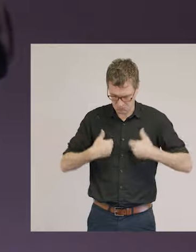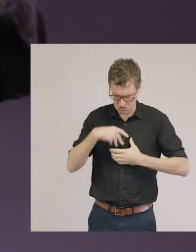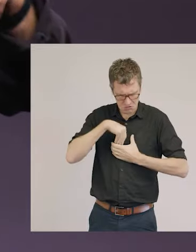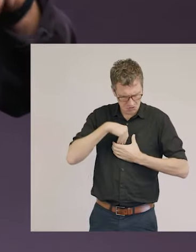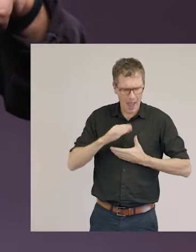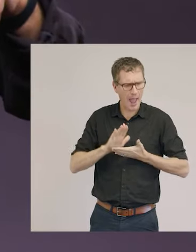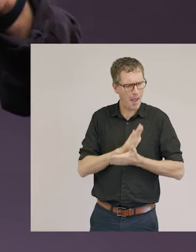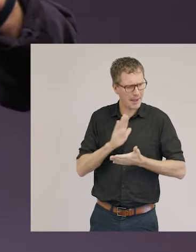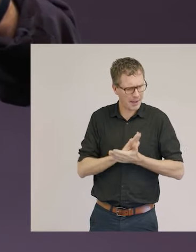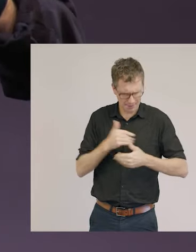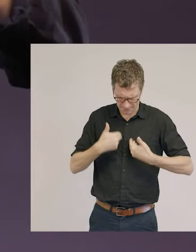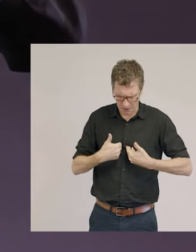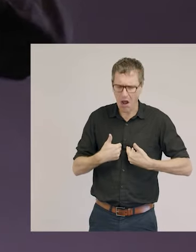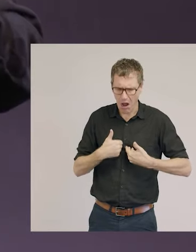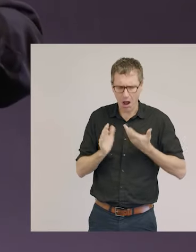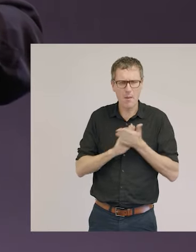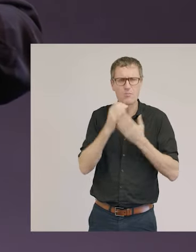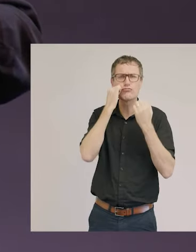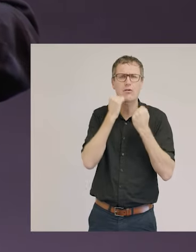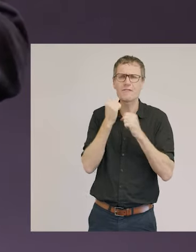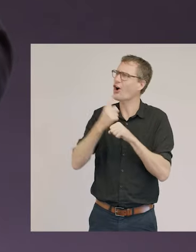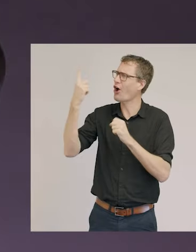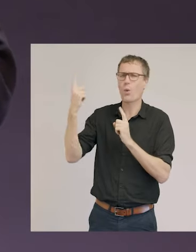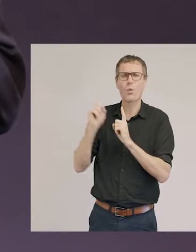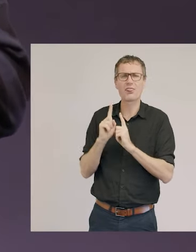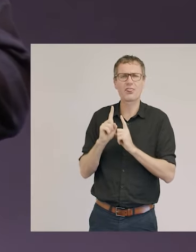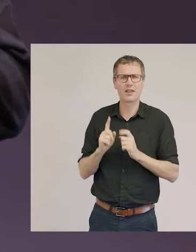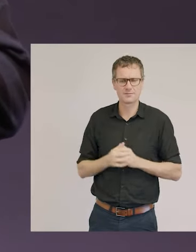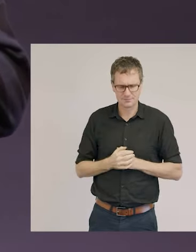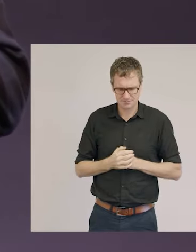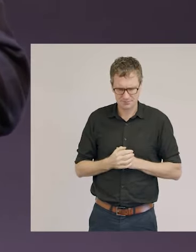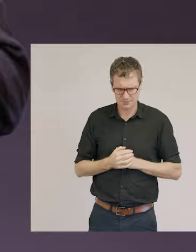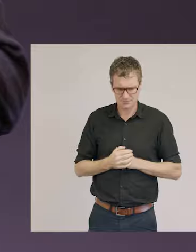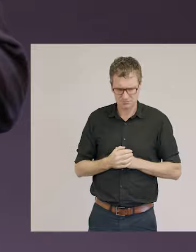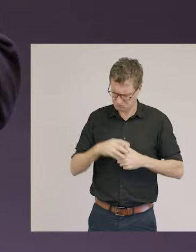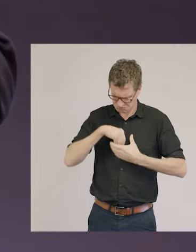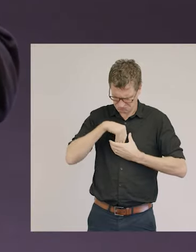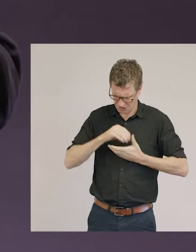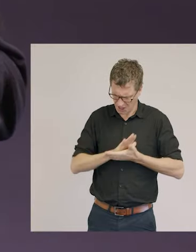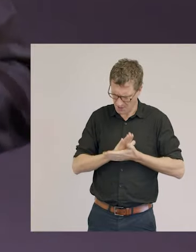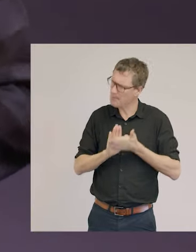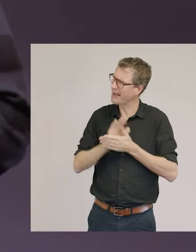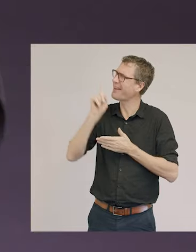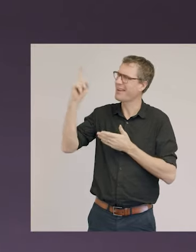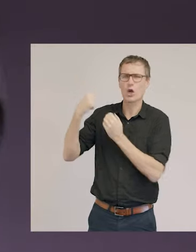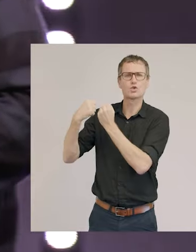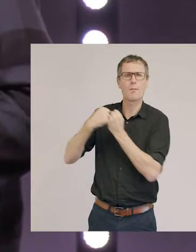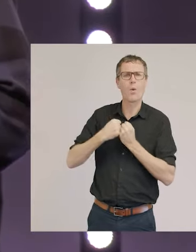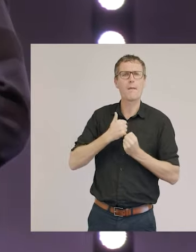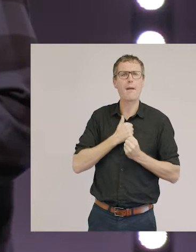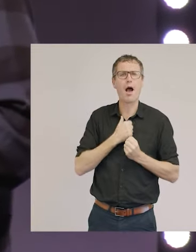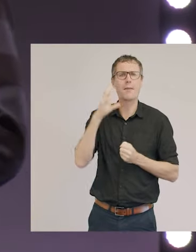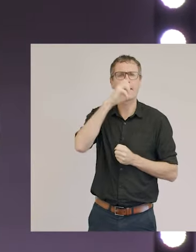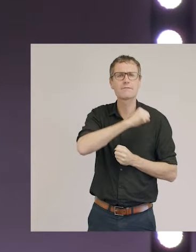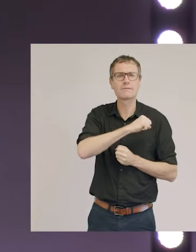their happiness is a sign that God is with them or that God is endorsing what they